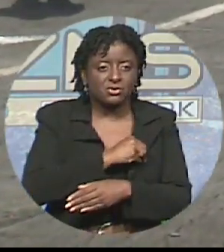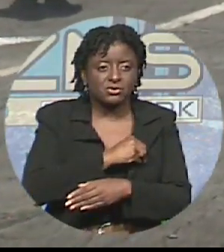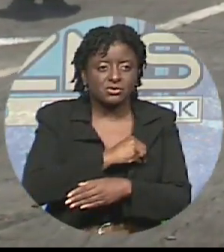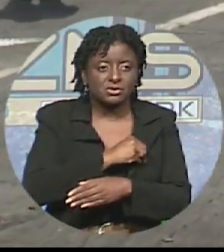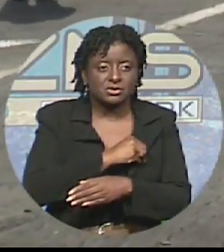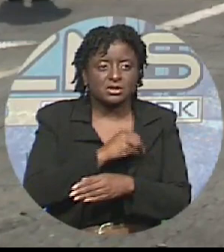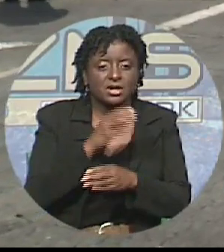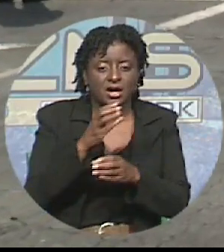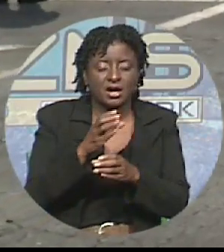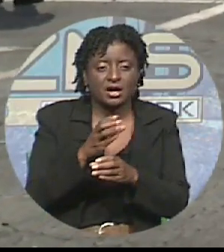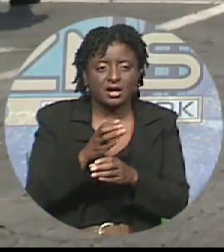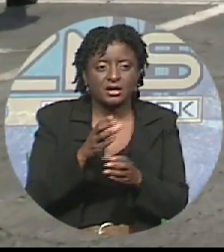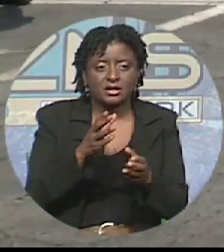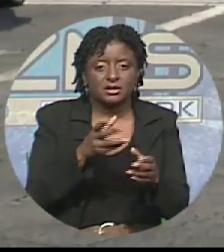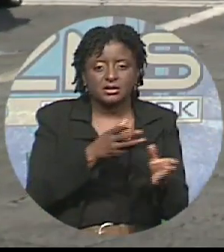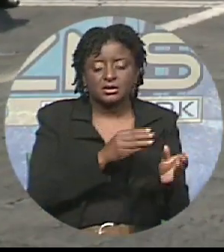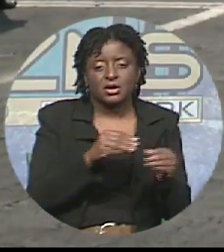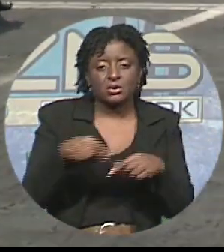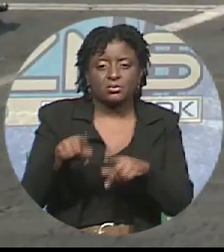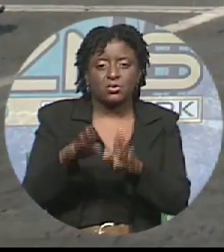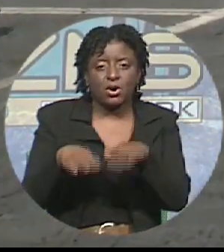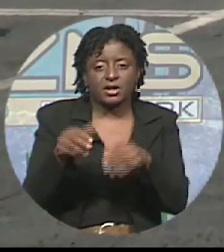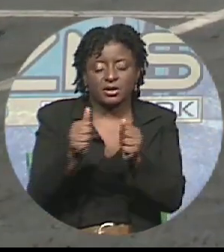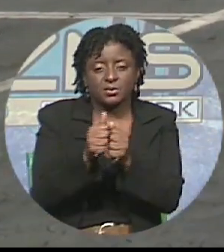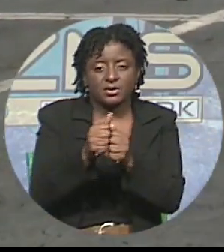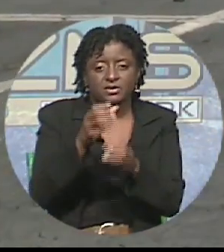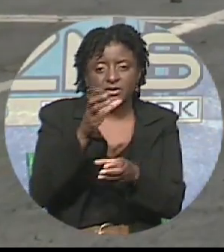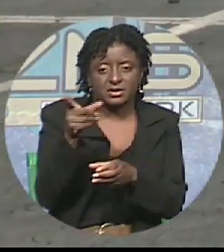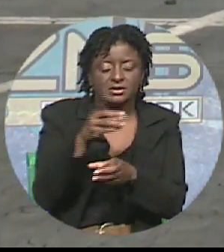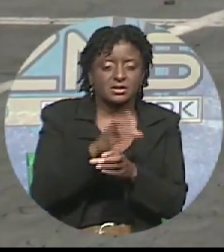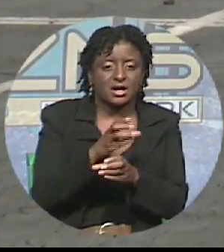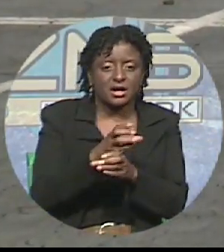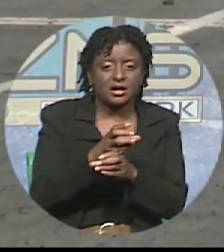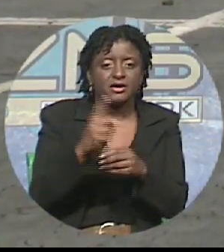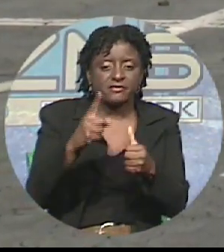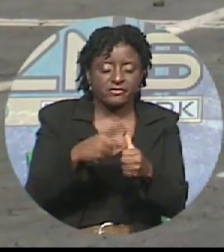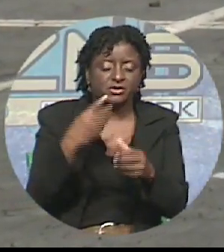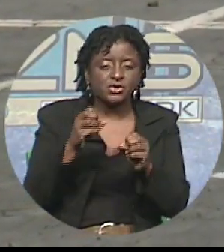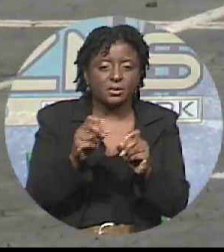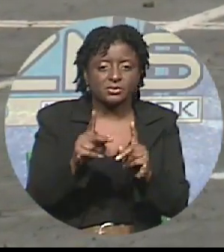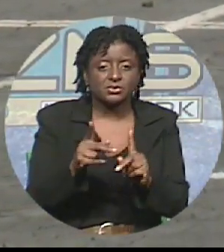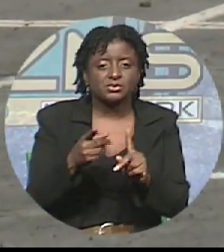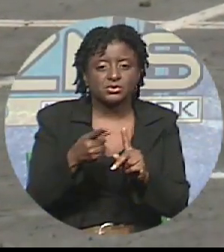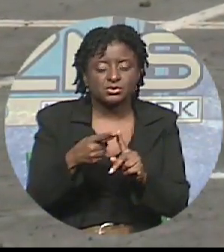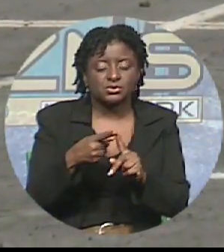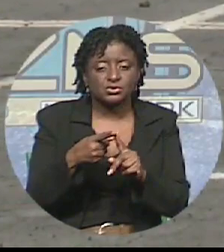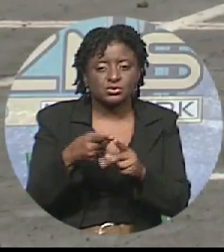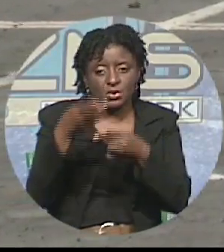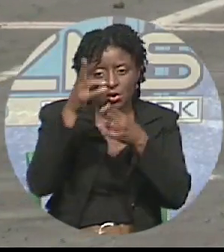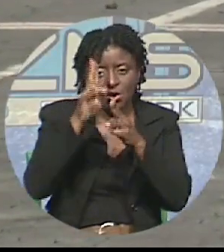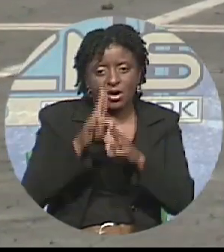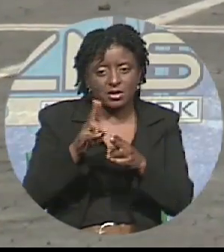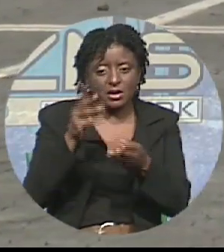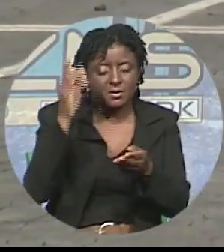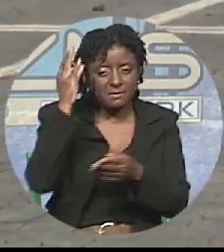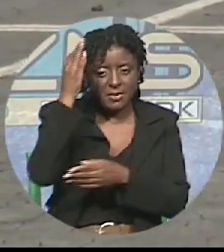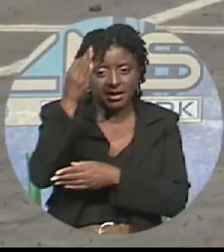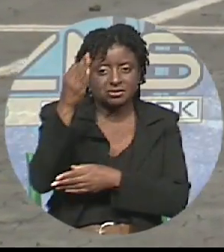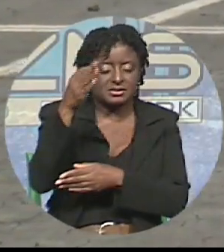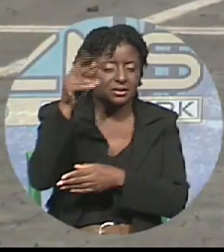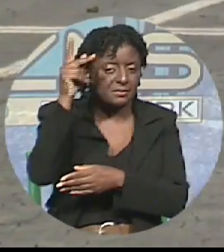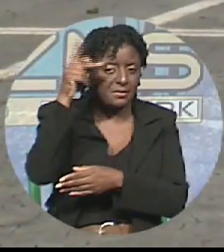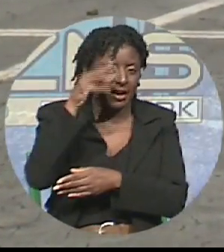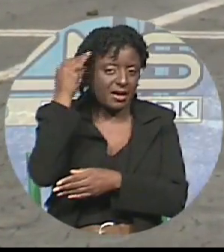followed. It was the first opportunity to posthumously honor Pastor Myles and Ruth Munroe, Pastor Richard